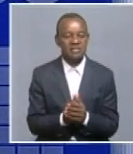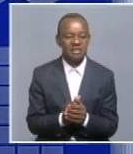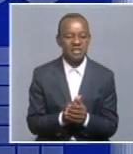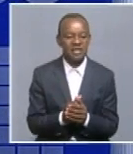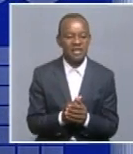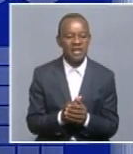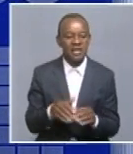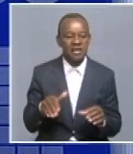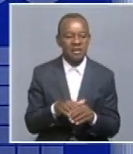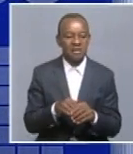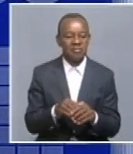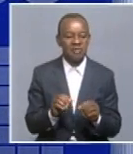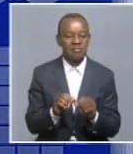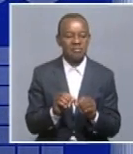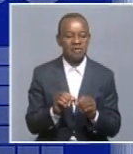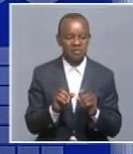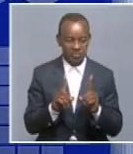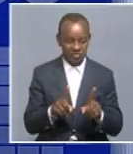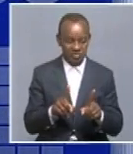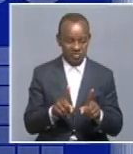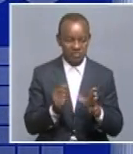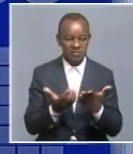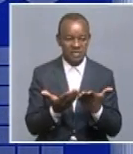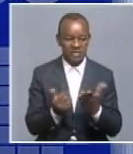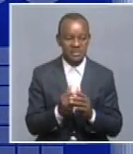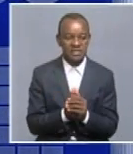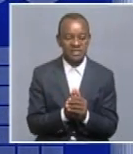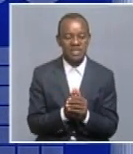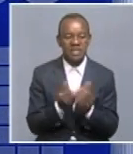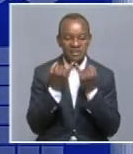Workers Union, to share with us some more on workplace violence as well as harassment.